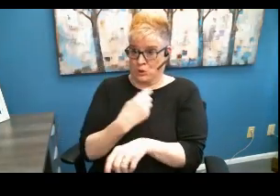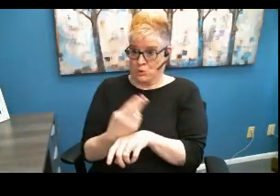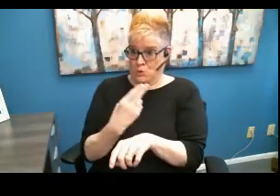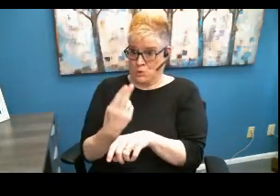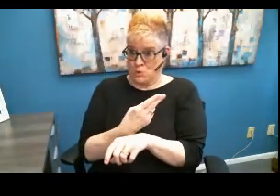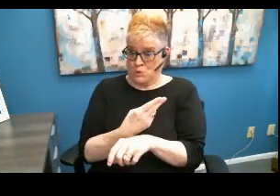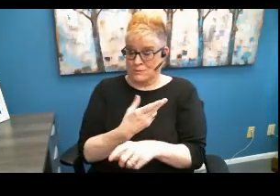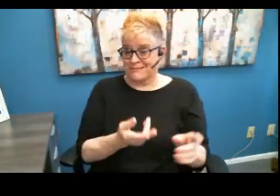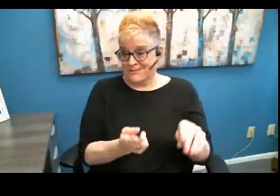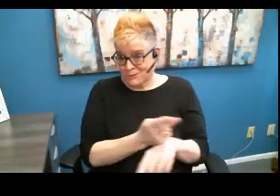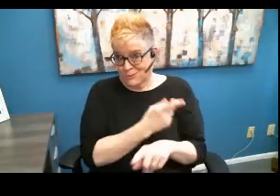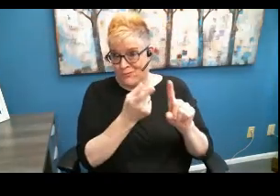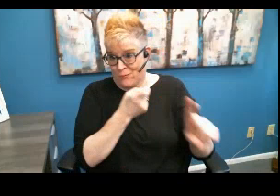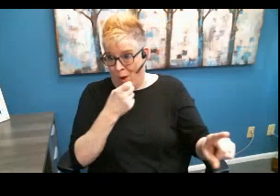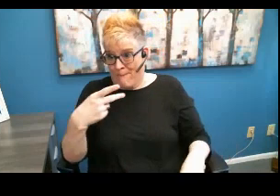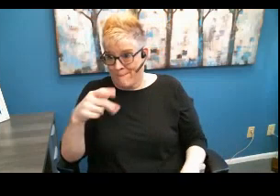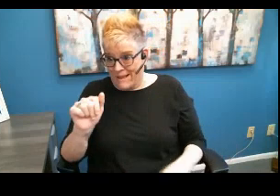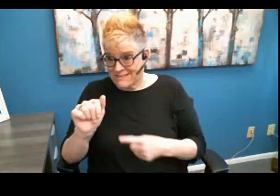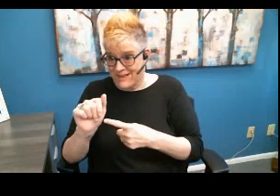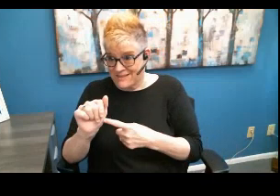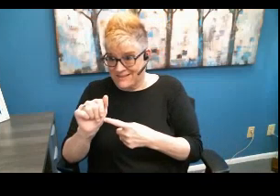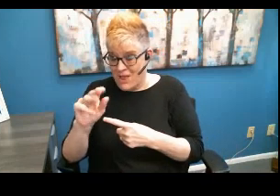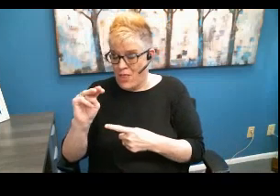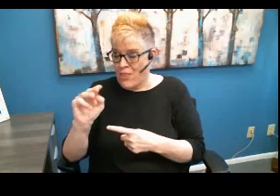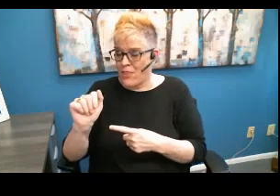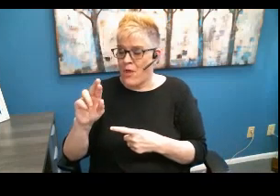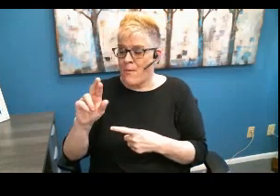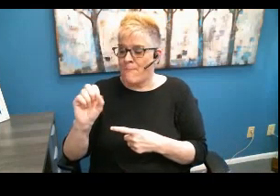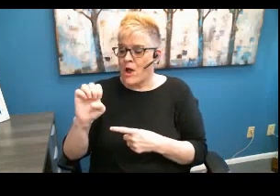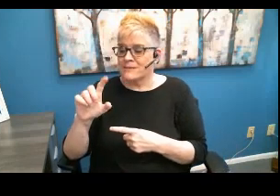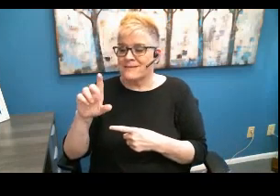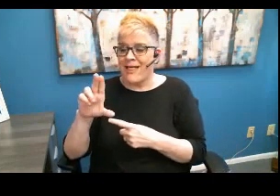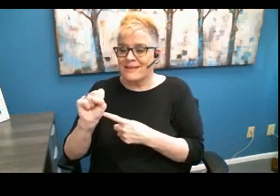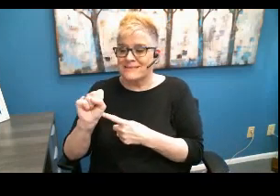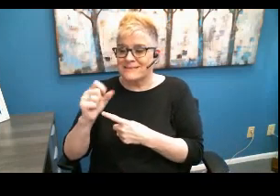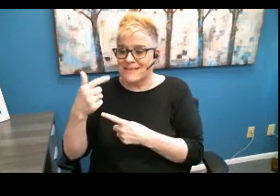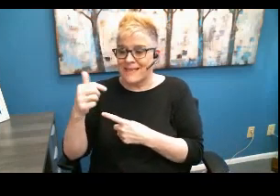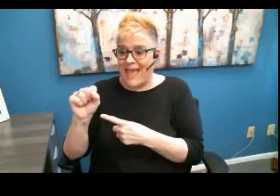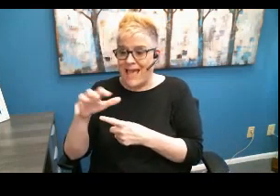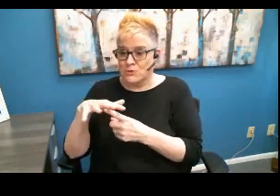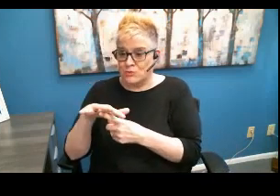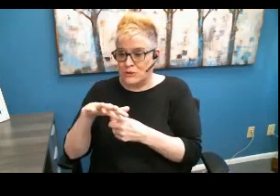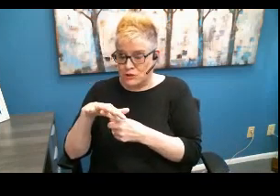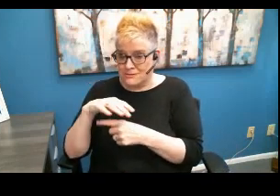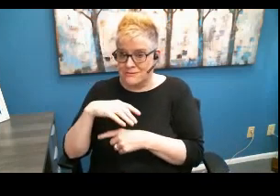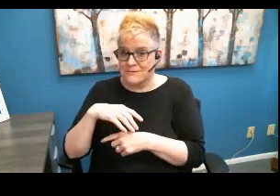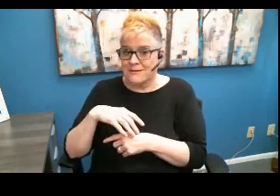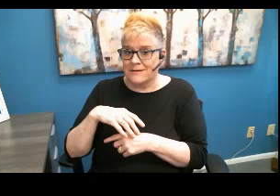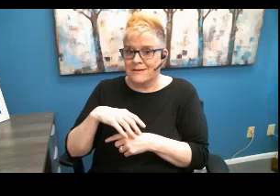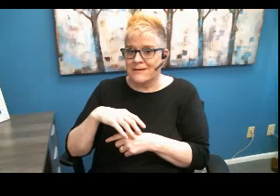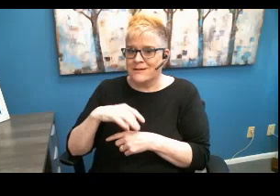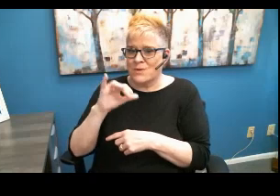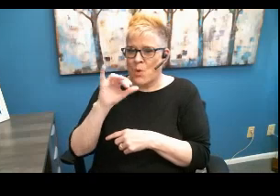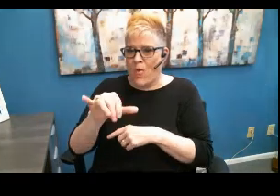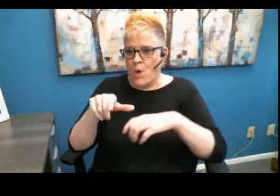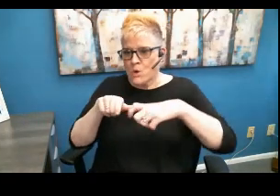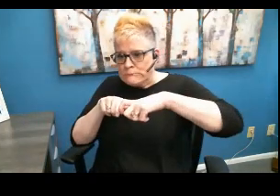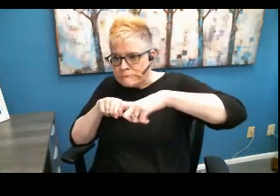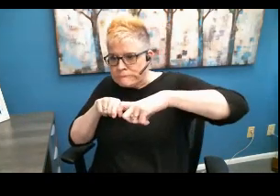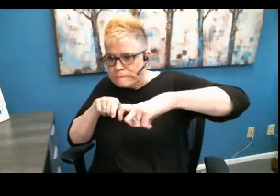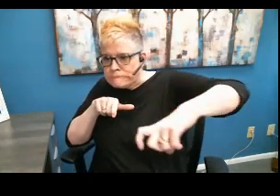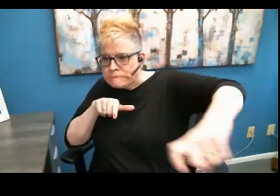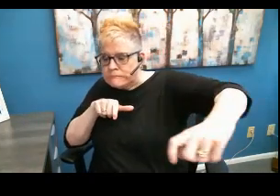from Pennsylvania, right from the Marcellus gas regions that we have. So these transmission and gathering lines